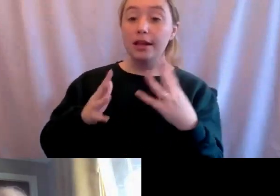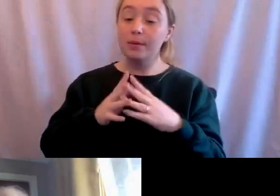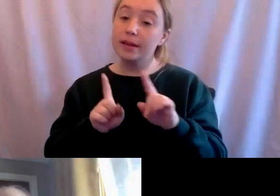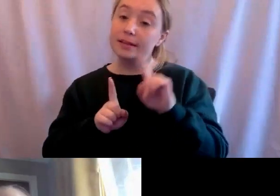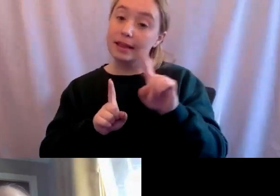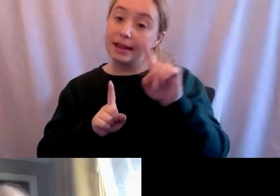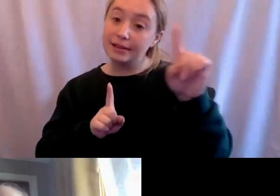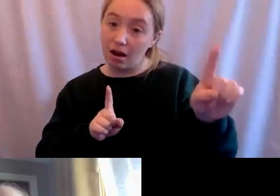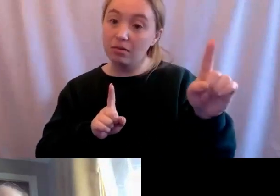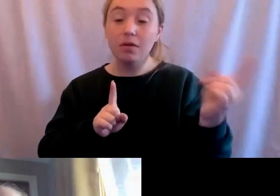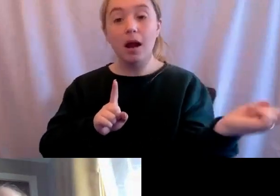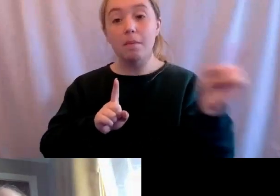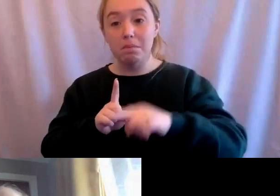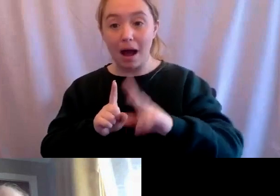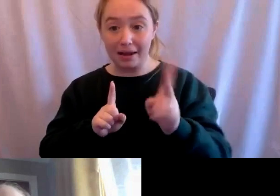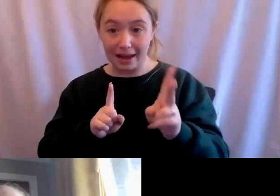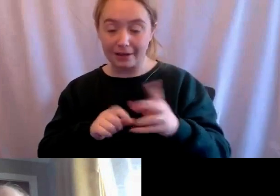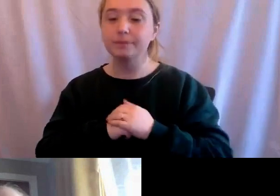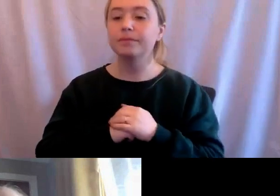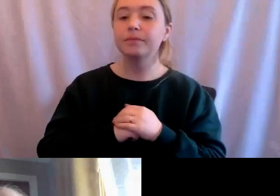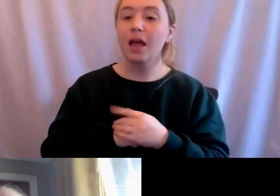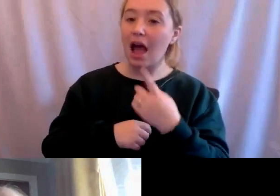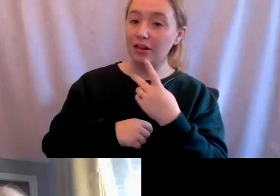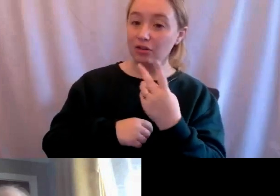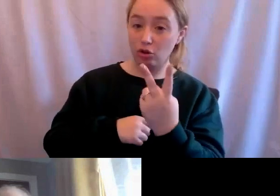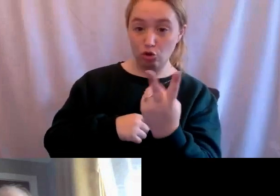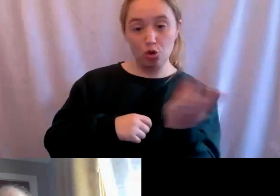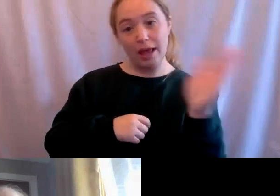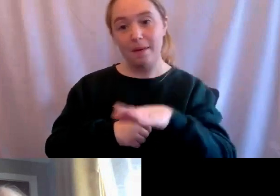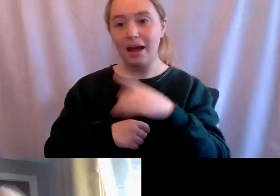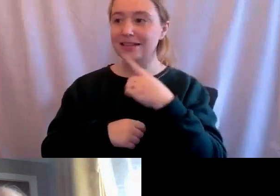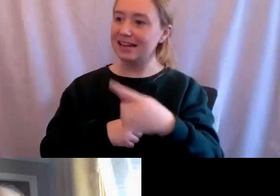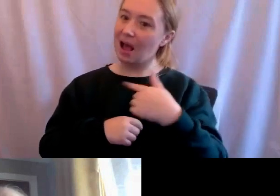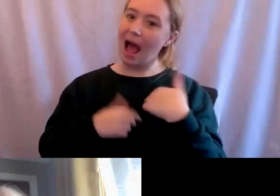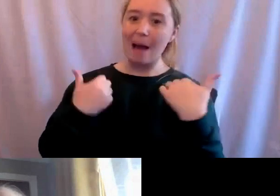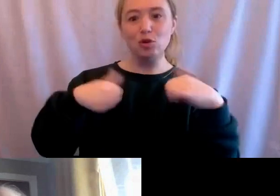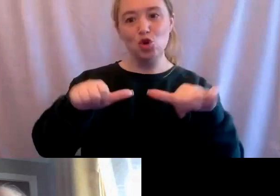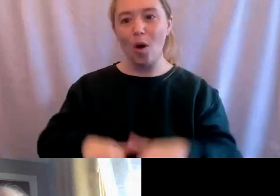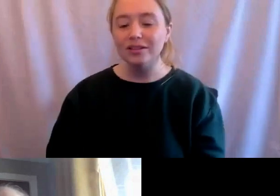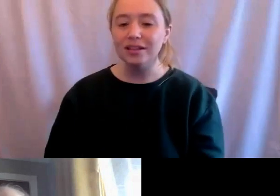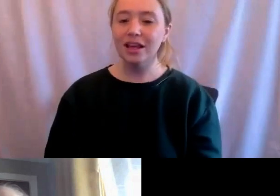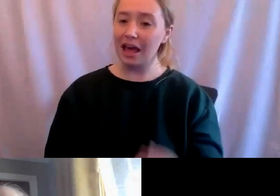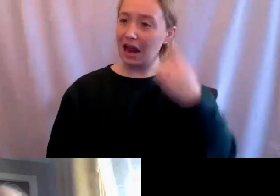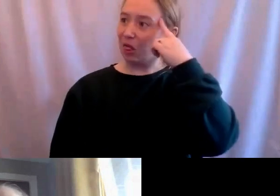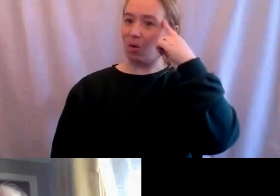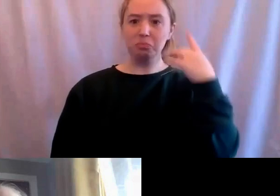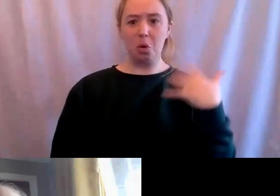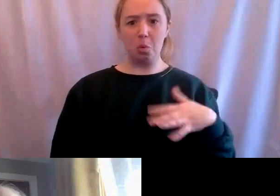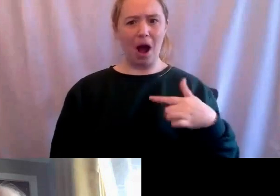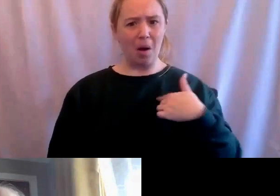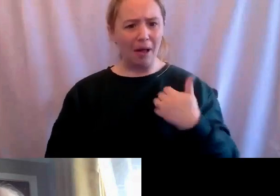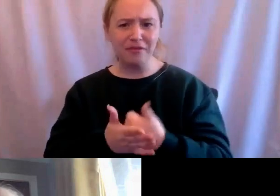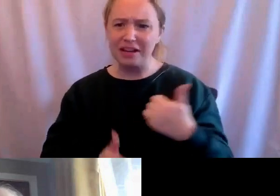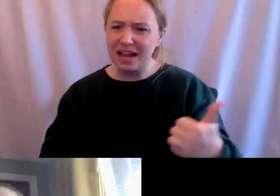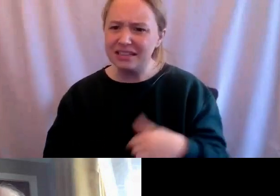Thursday and one was on Friday, and they both told me they were cured. And I said, here, I'm pretty good at this, but I've never got anybody cured in 3 weeks. What's